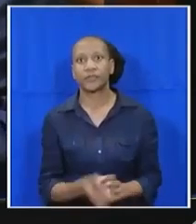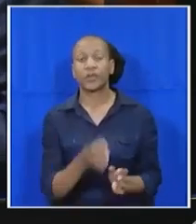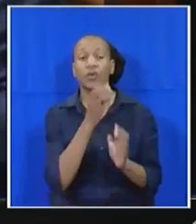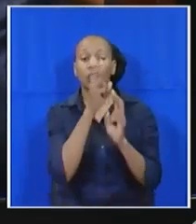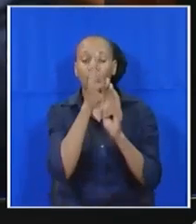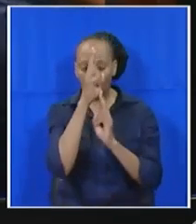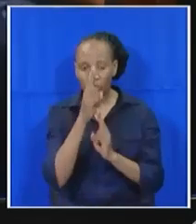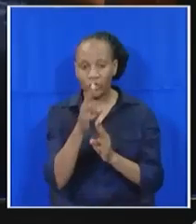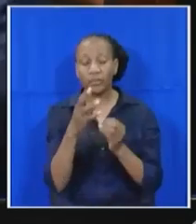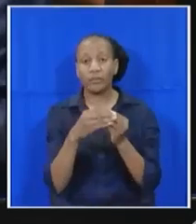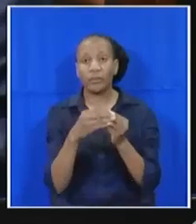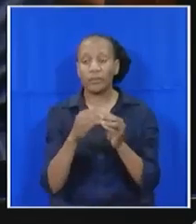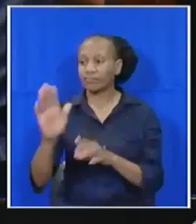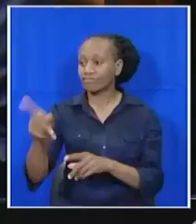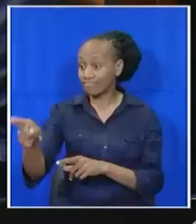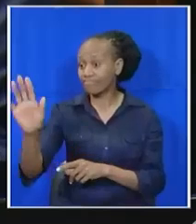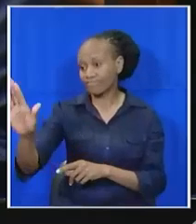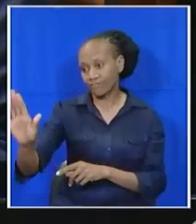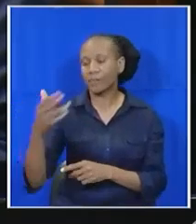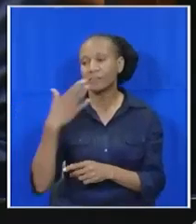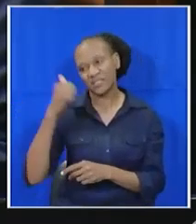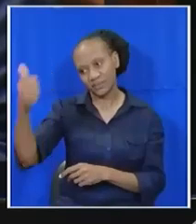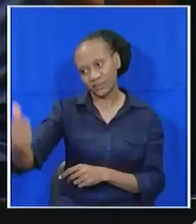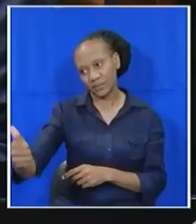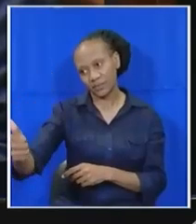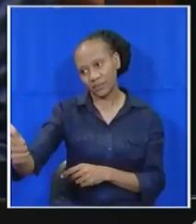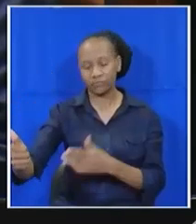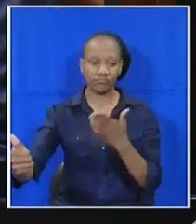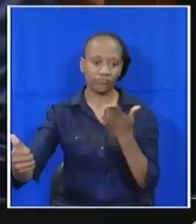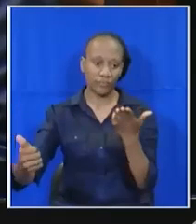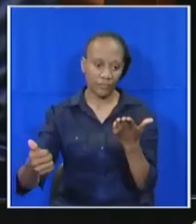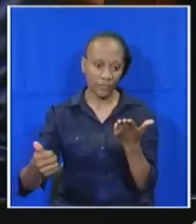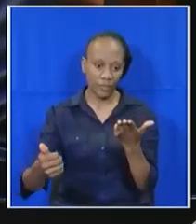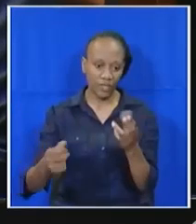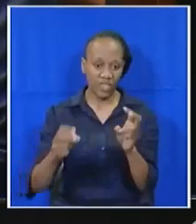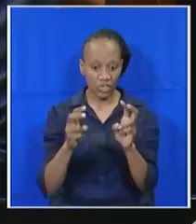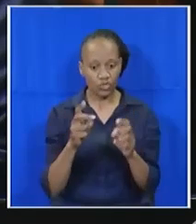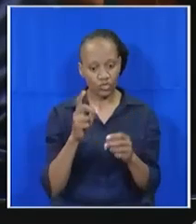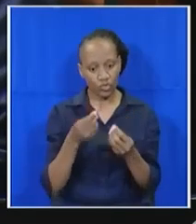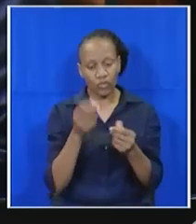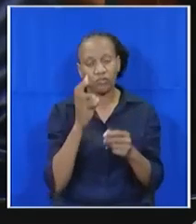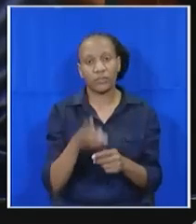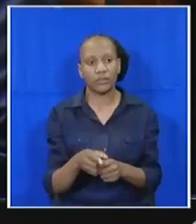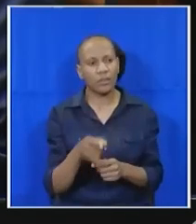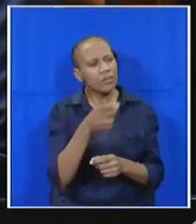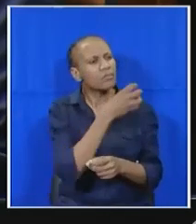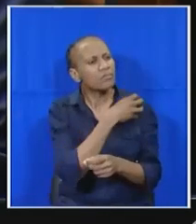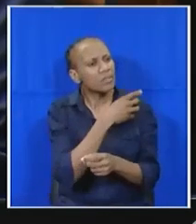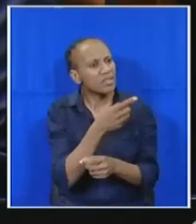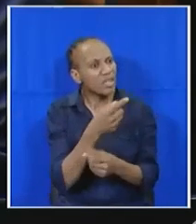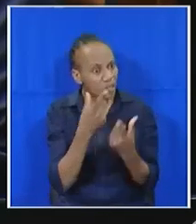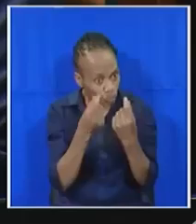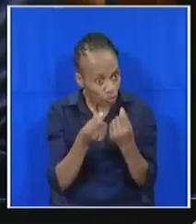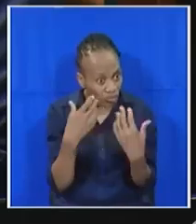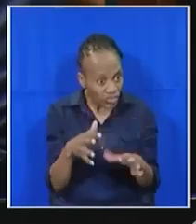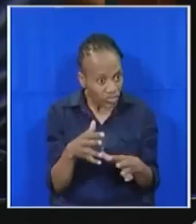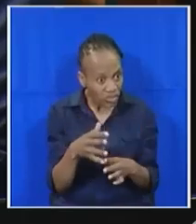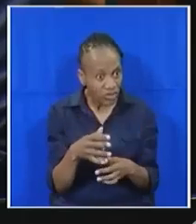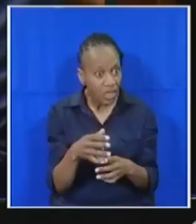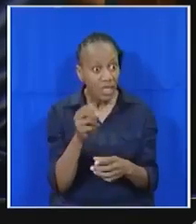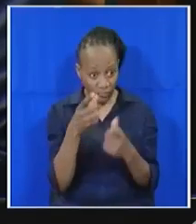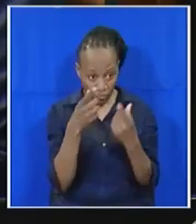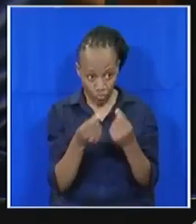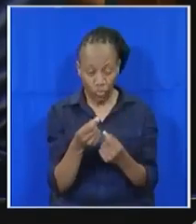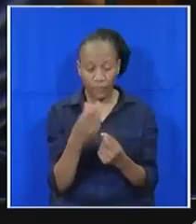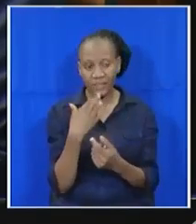Honorable member, wait a minute. Please take your seat. Let me deal with this matter. Honorable Minister, did you make that gesture? If you did, please withdraw it.